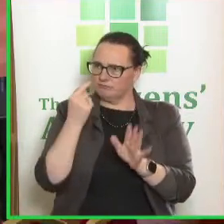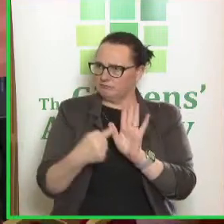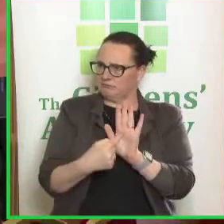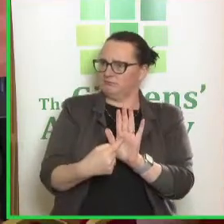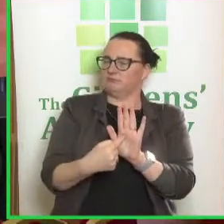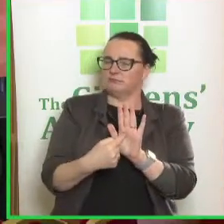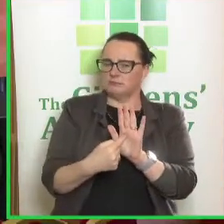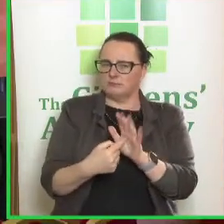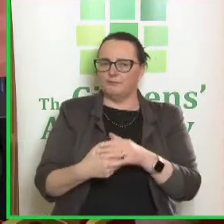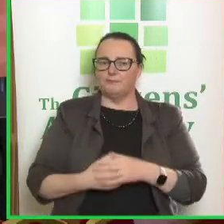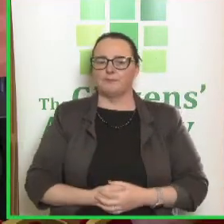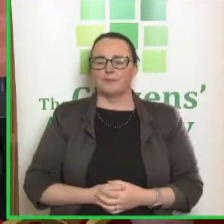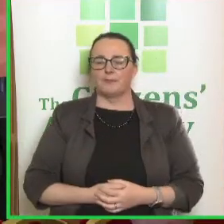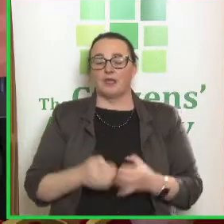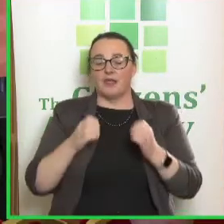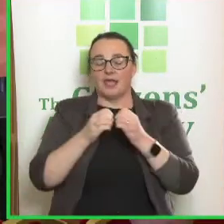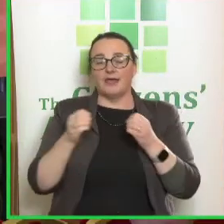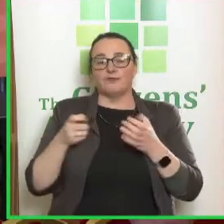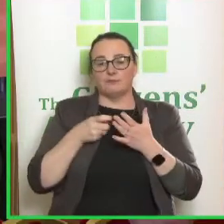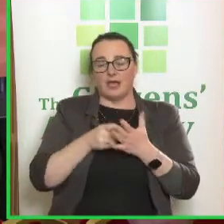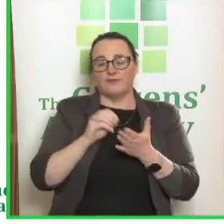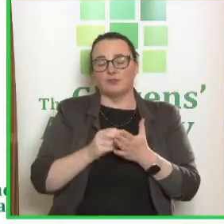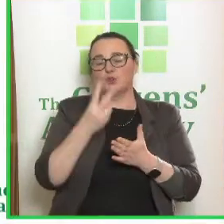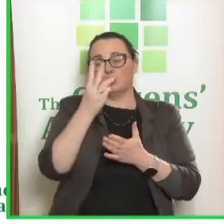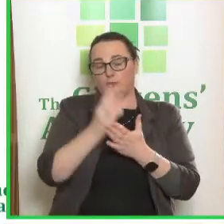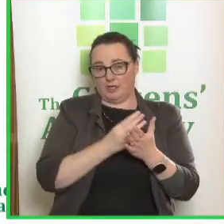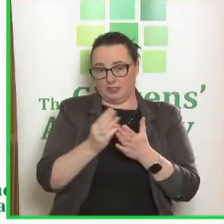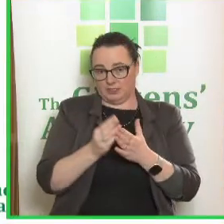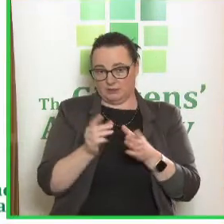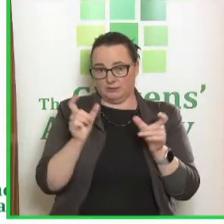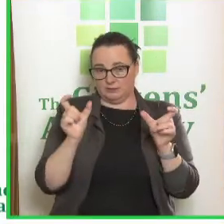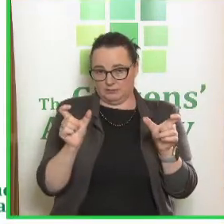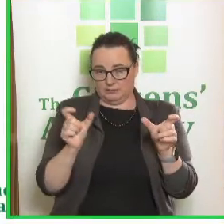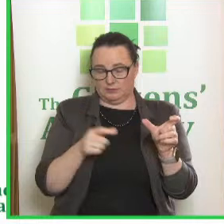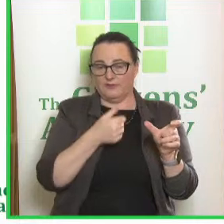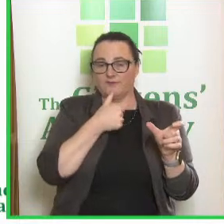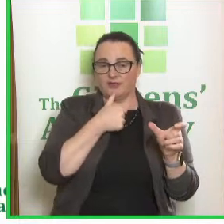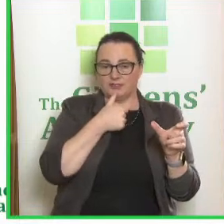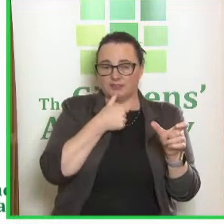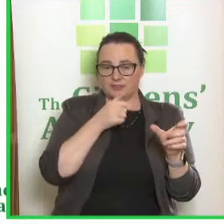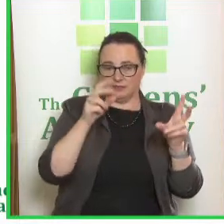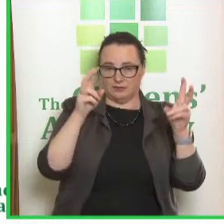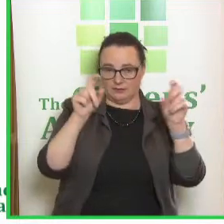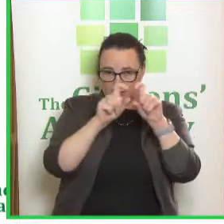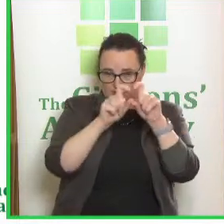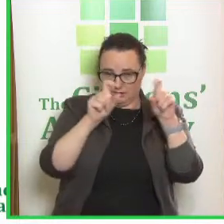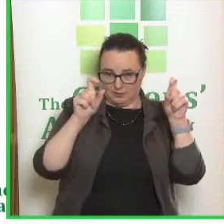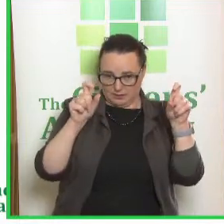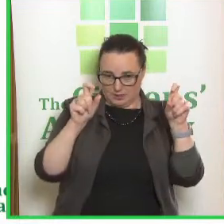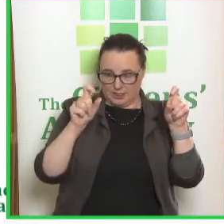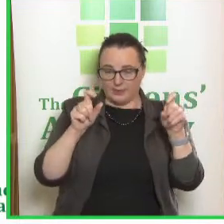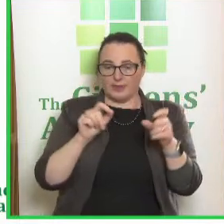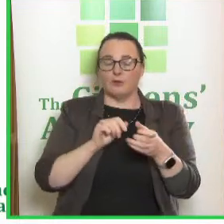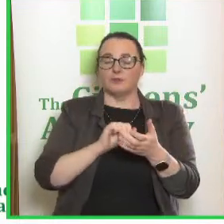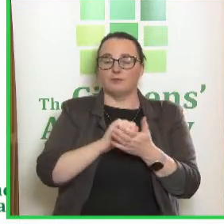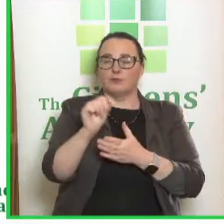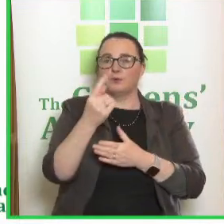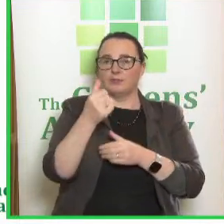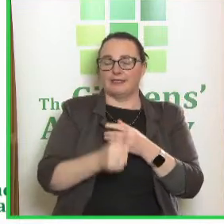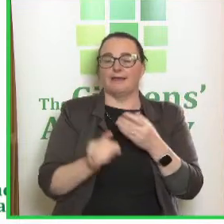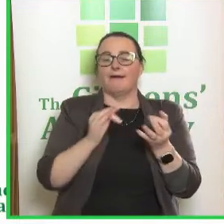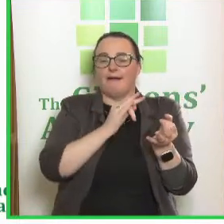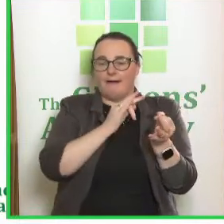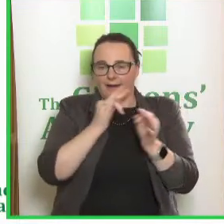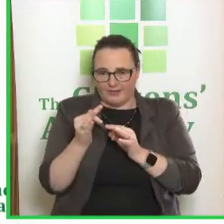Each recommendation has 2 parts to it. The first part is the headline. That's already been published the day after the voting took place. We